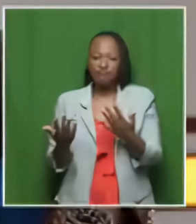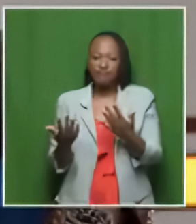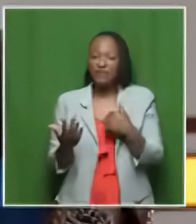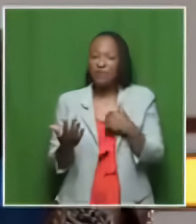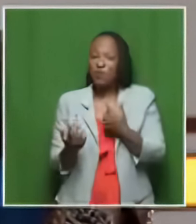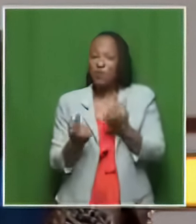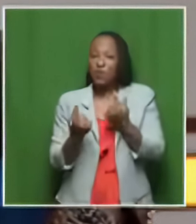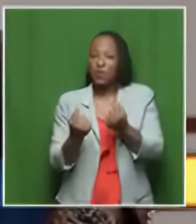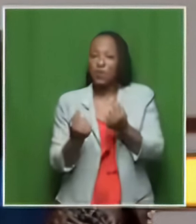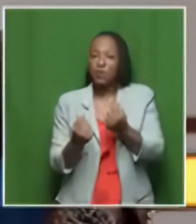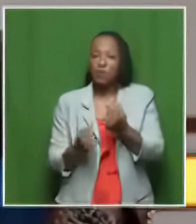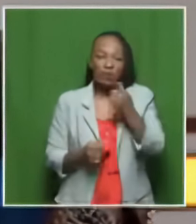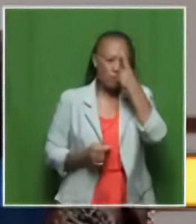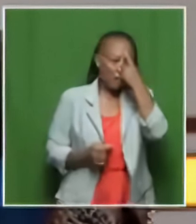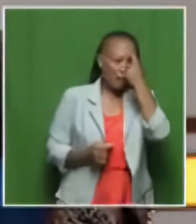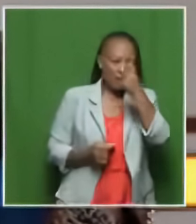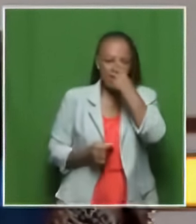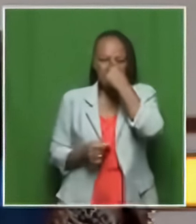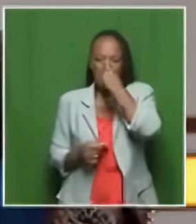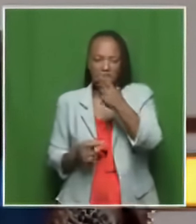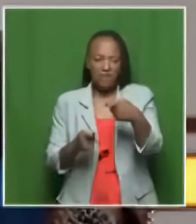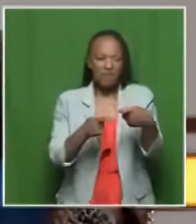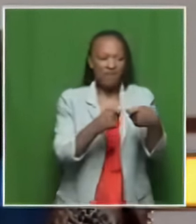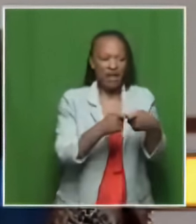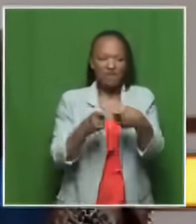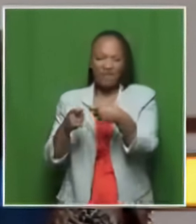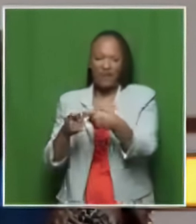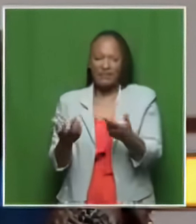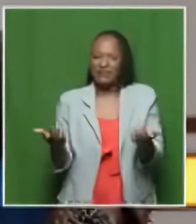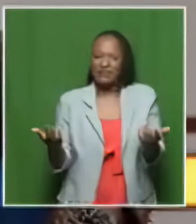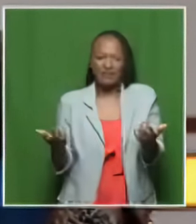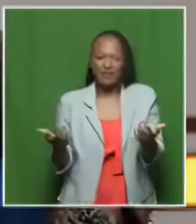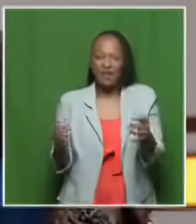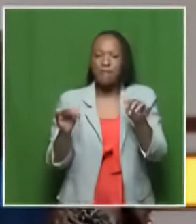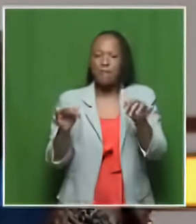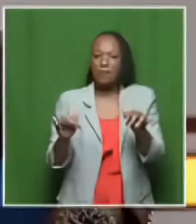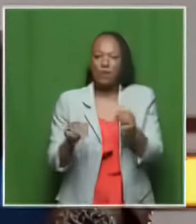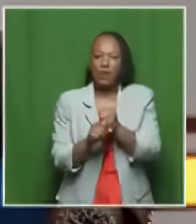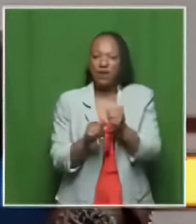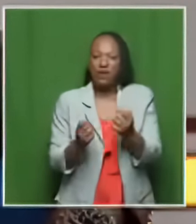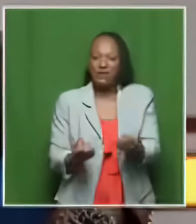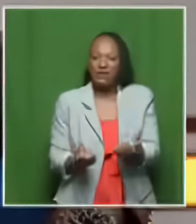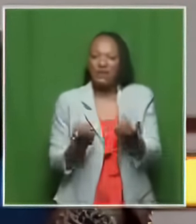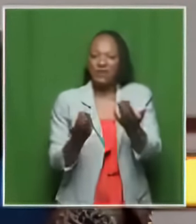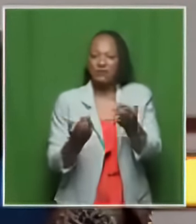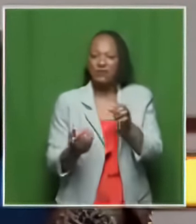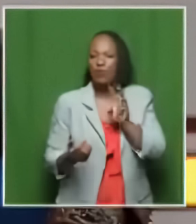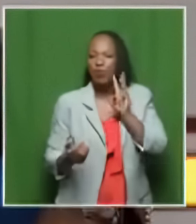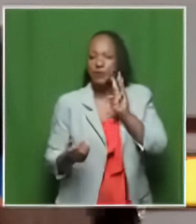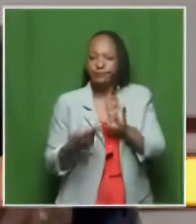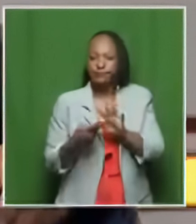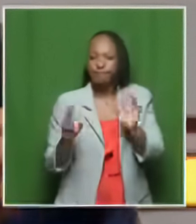be doing ideological contestations at that level, people will not get water, people will not get